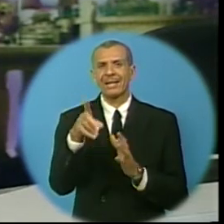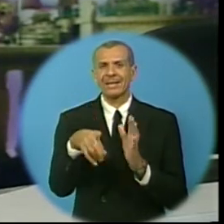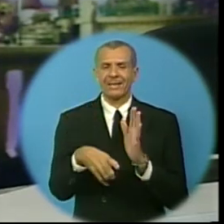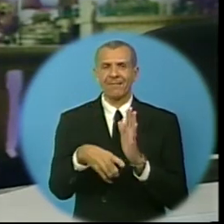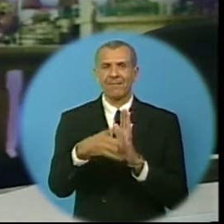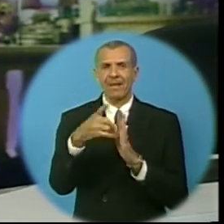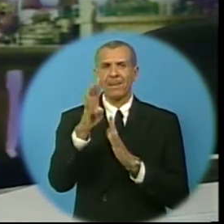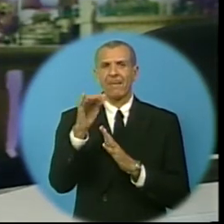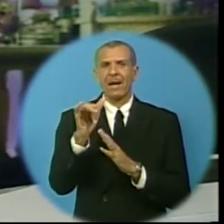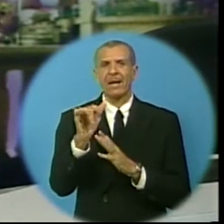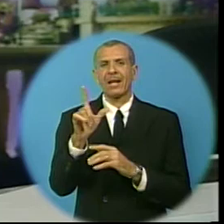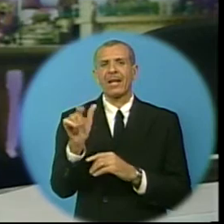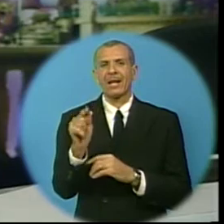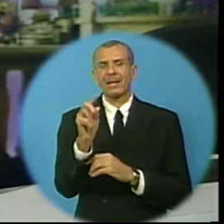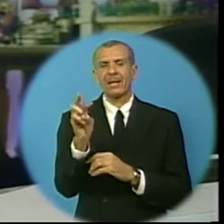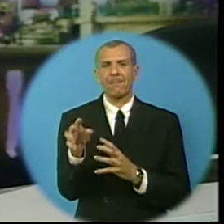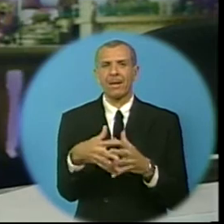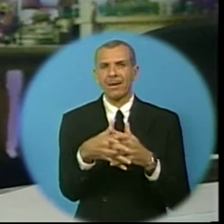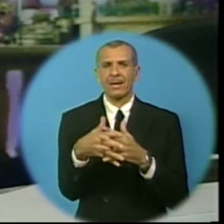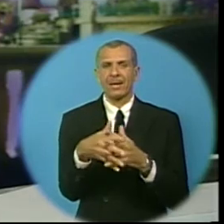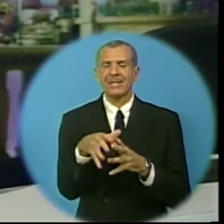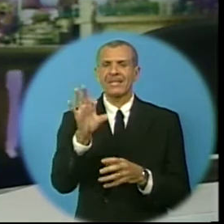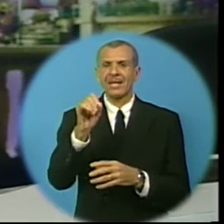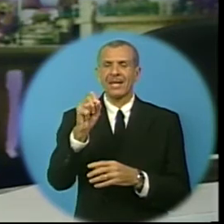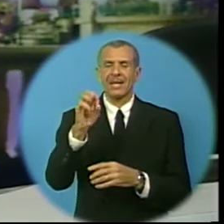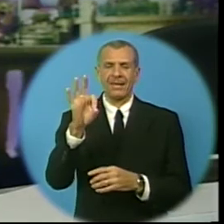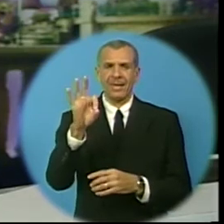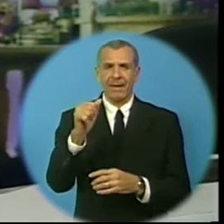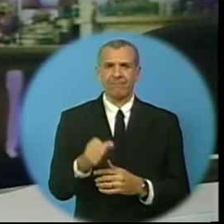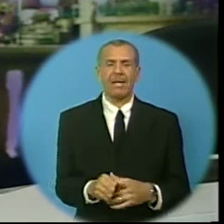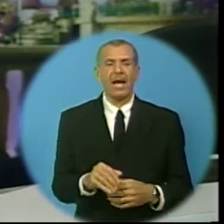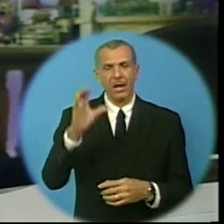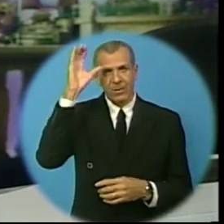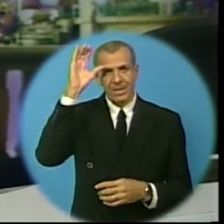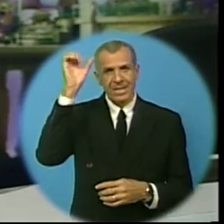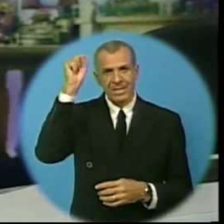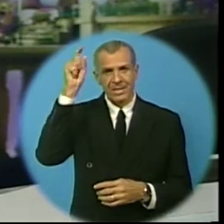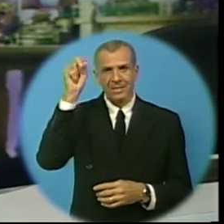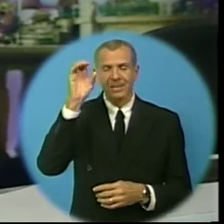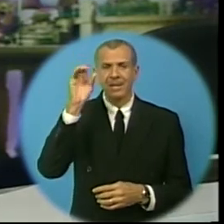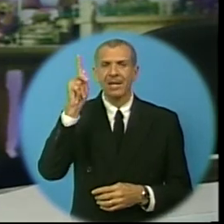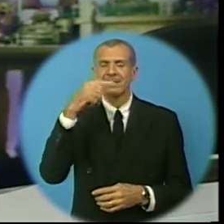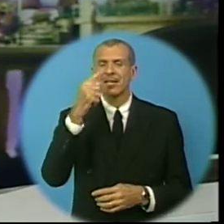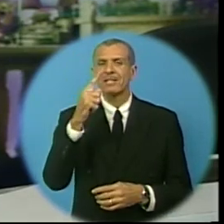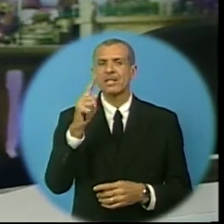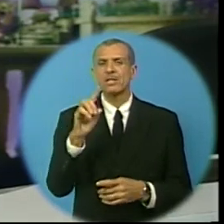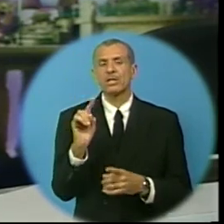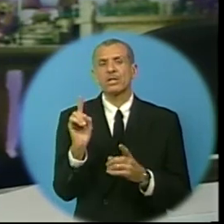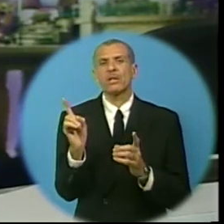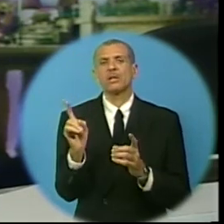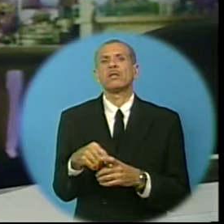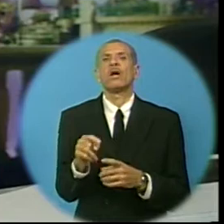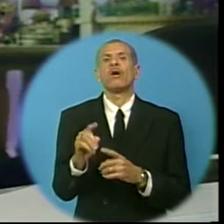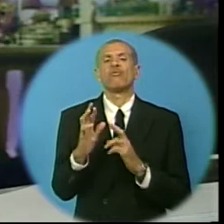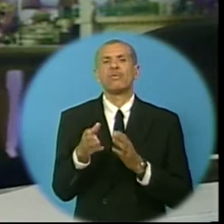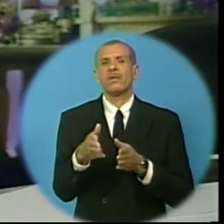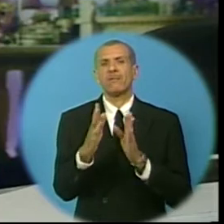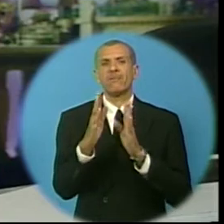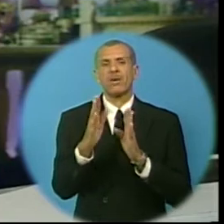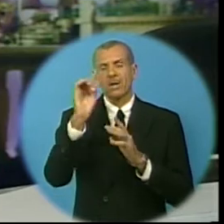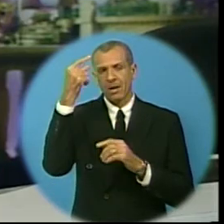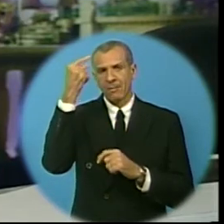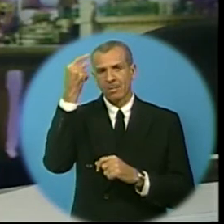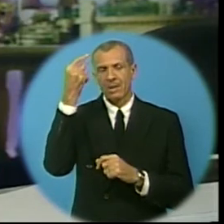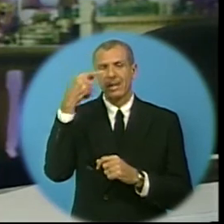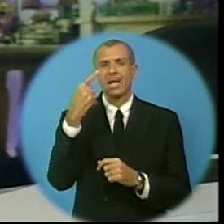Latin America, or CAF. Finance Minister Chris Sinclair says it's an alternative route for concessional financing for government, which